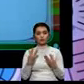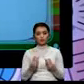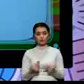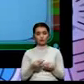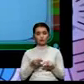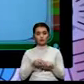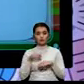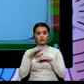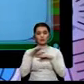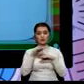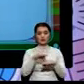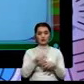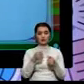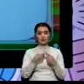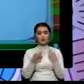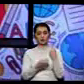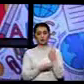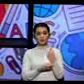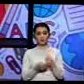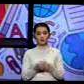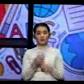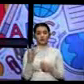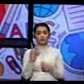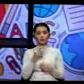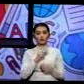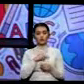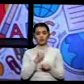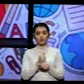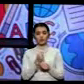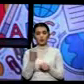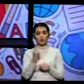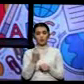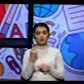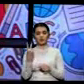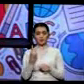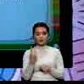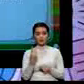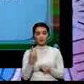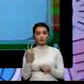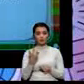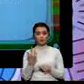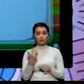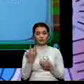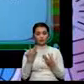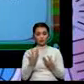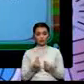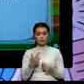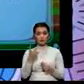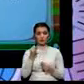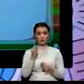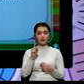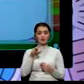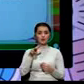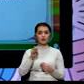uchun keltirilgan gazlamalar. 4-chi ishda biz 1-chi va 2-chi va 3-chi kundagi